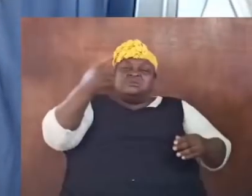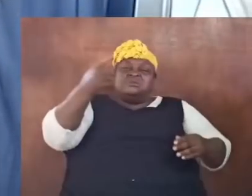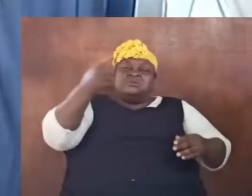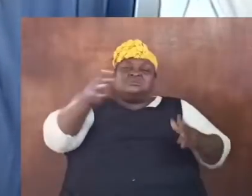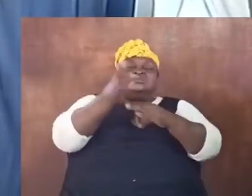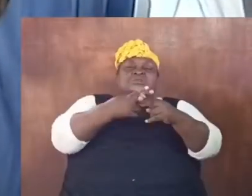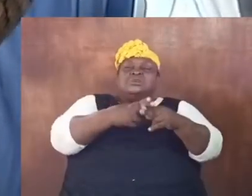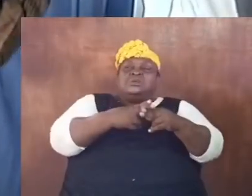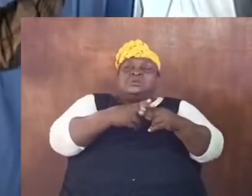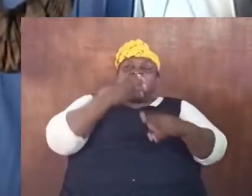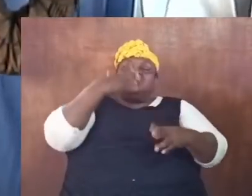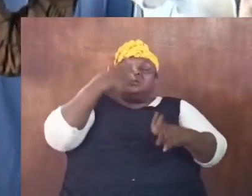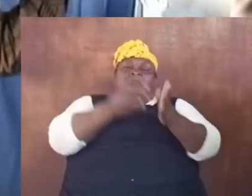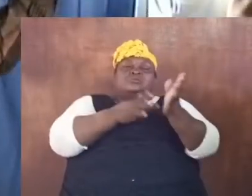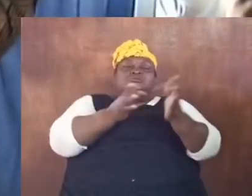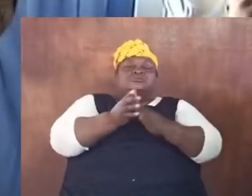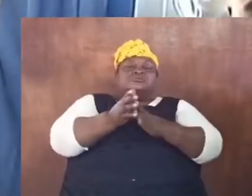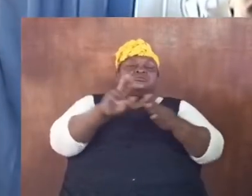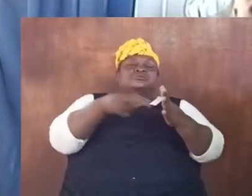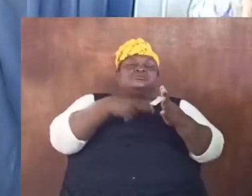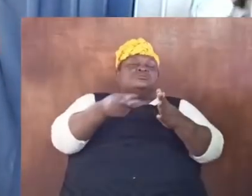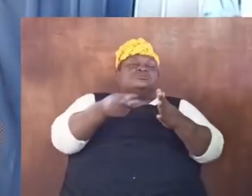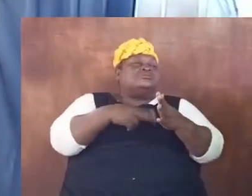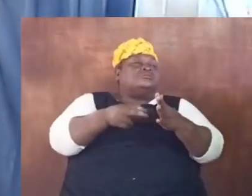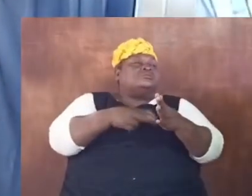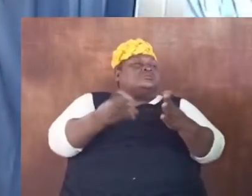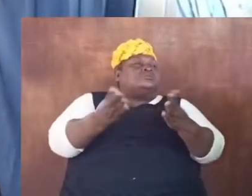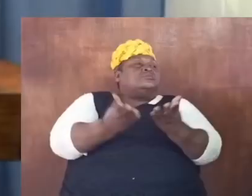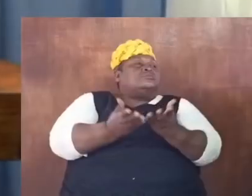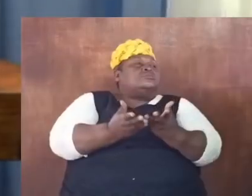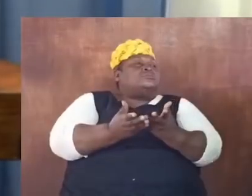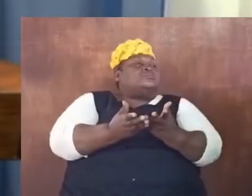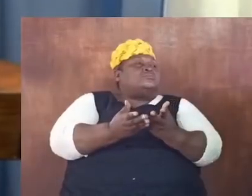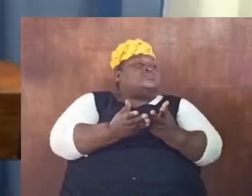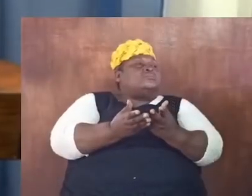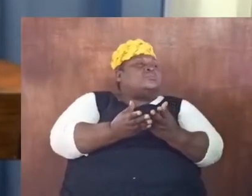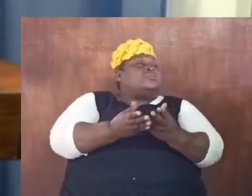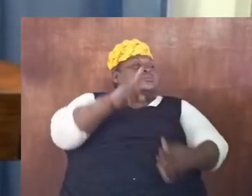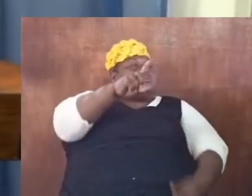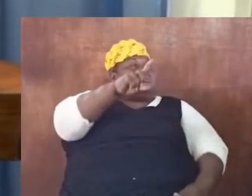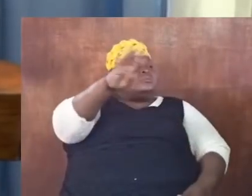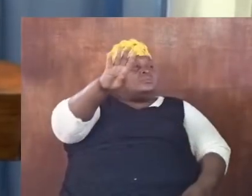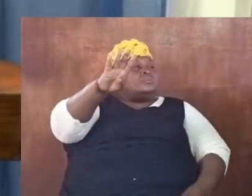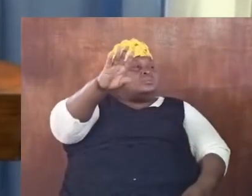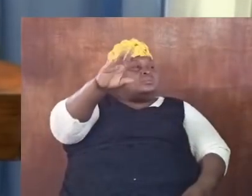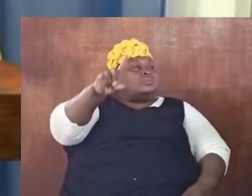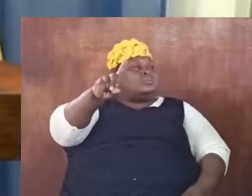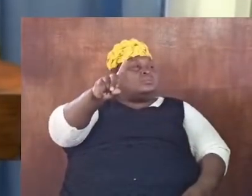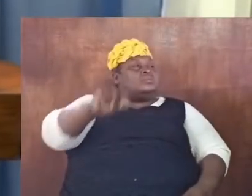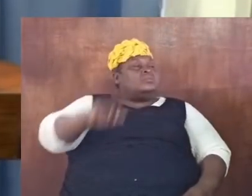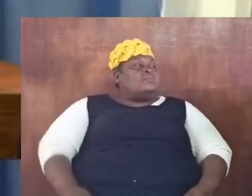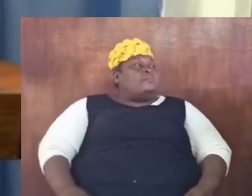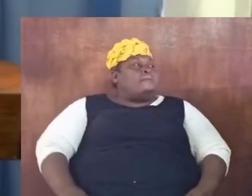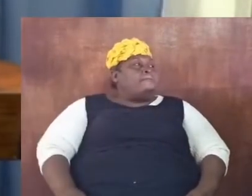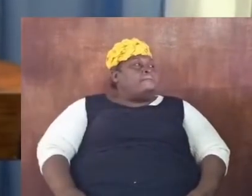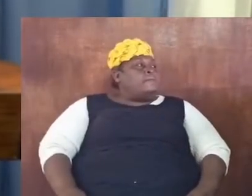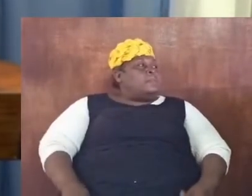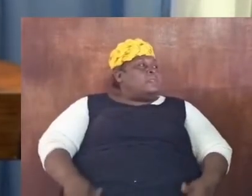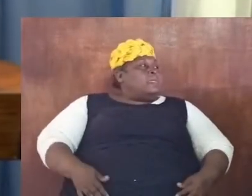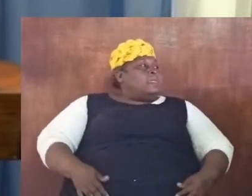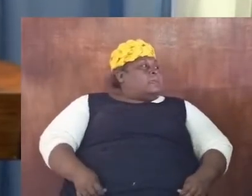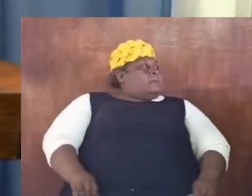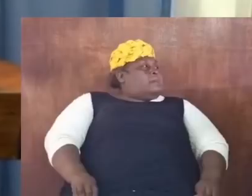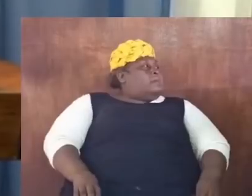you, Jesus. Can you turn your hymnal this morning to 141? Hallelujah. When they ring